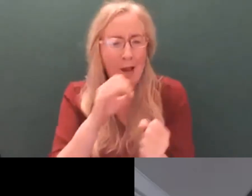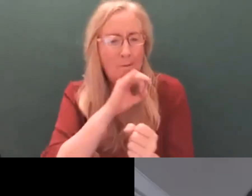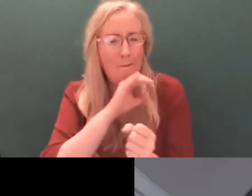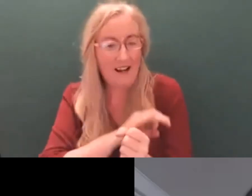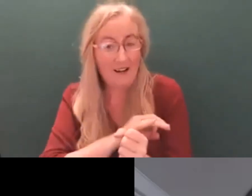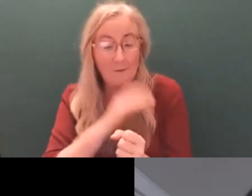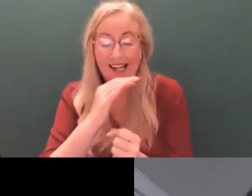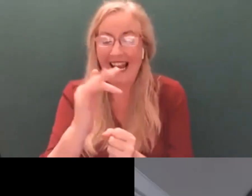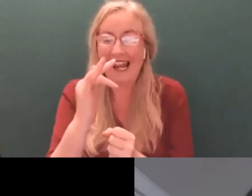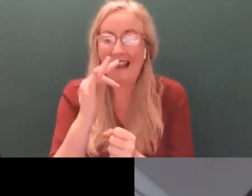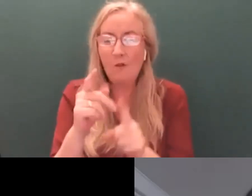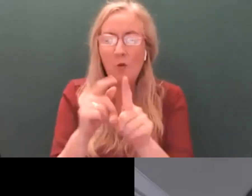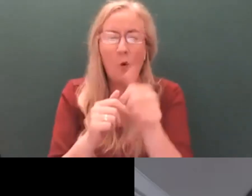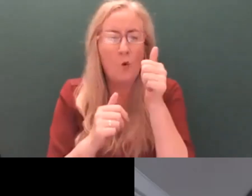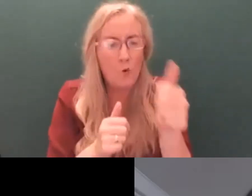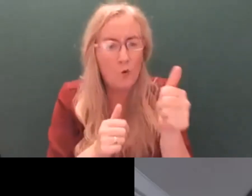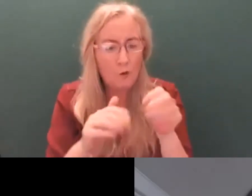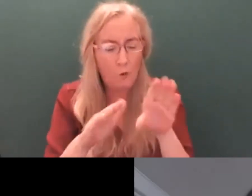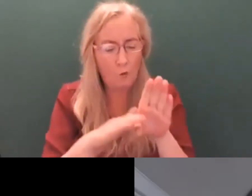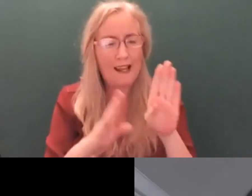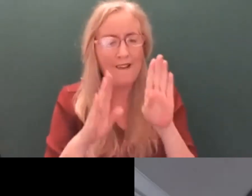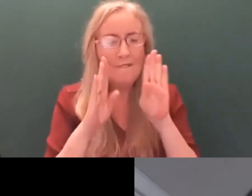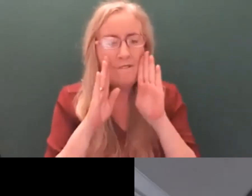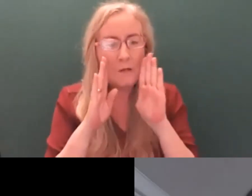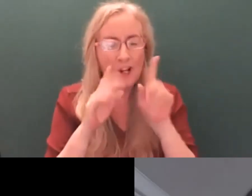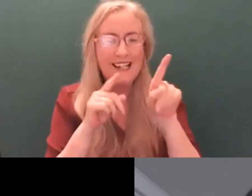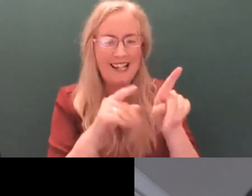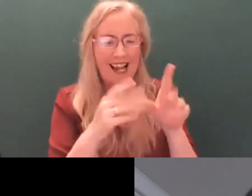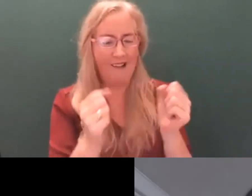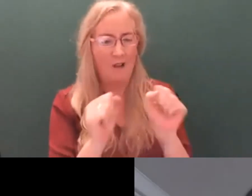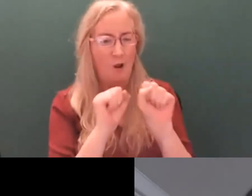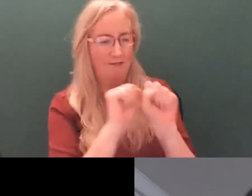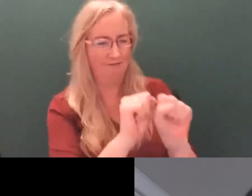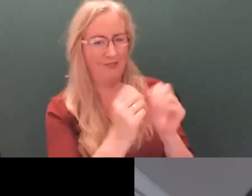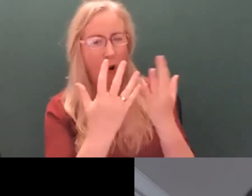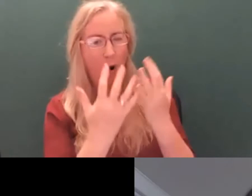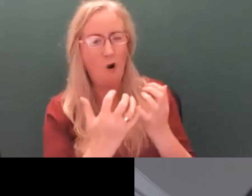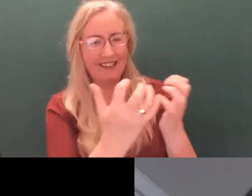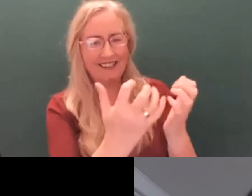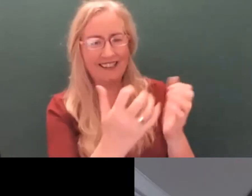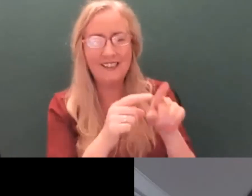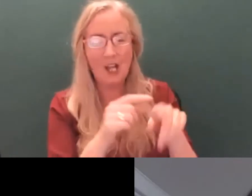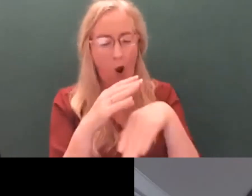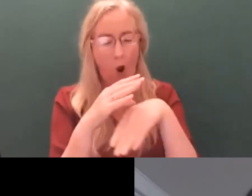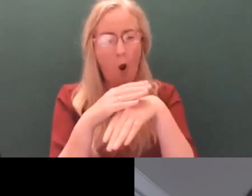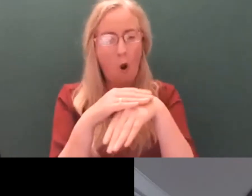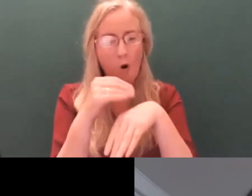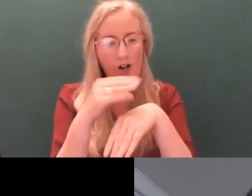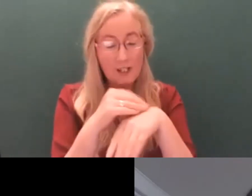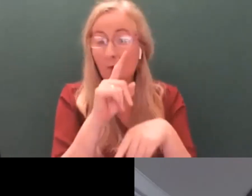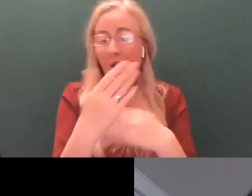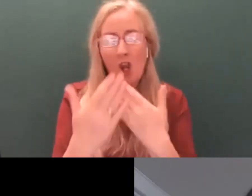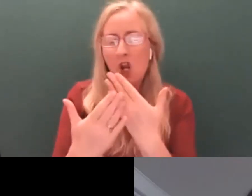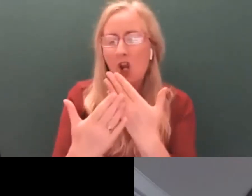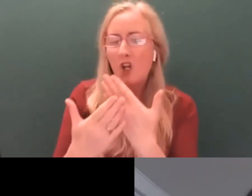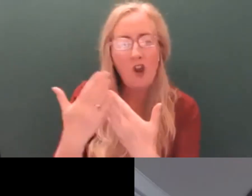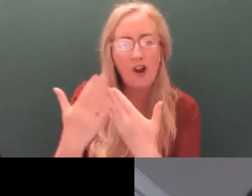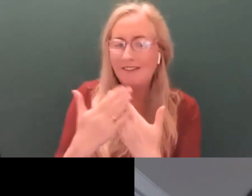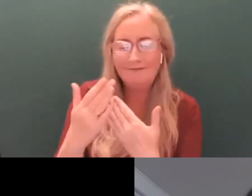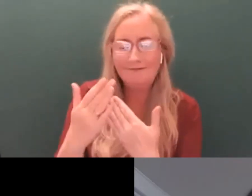good on Facebook. There's a particular audience that really follows Facebook, and it's an older audience. The younger audience has